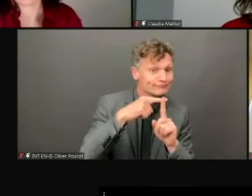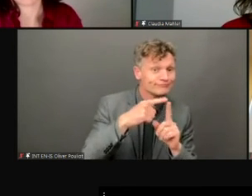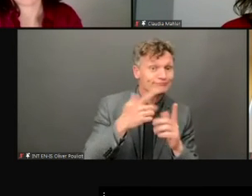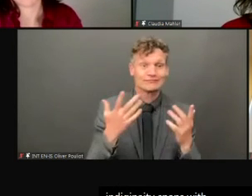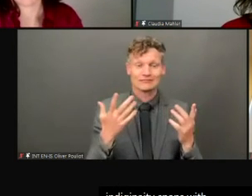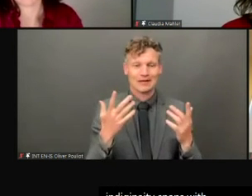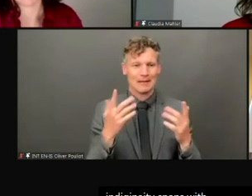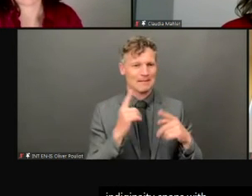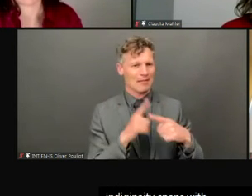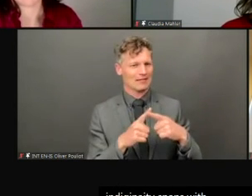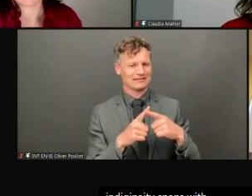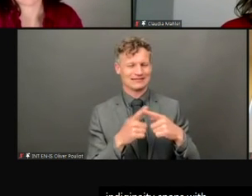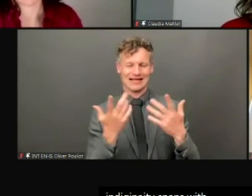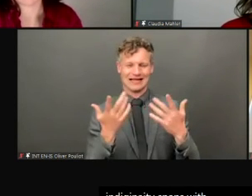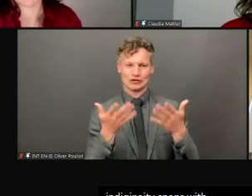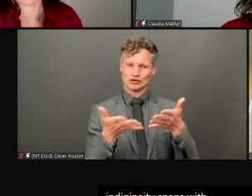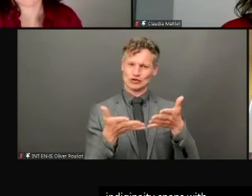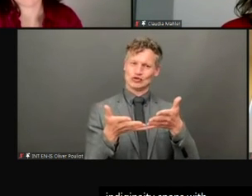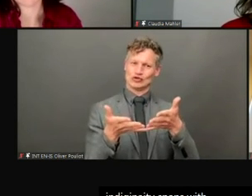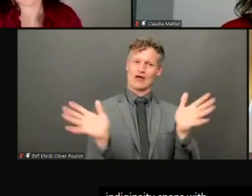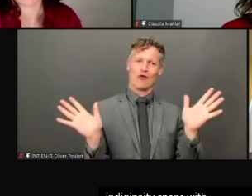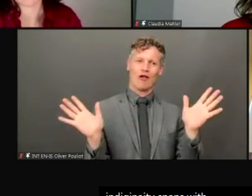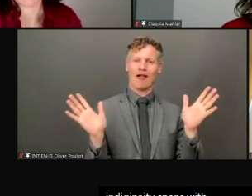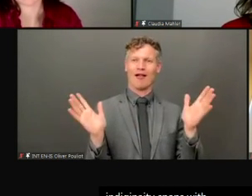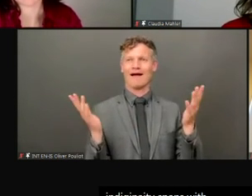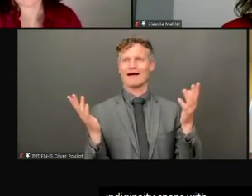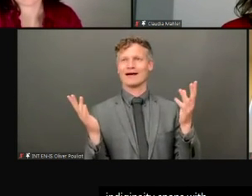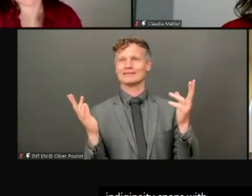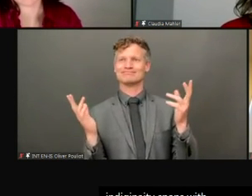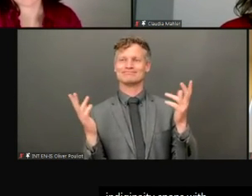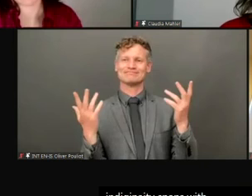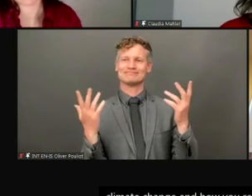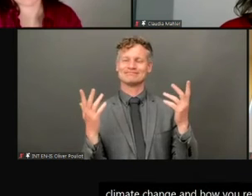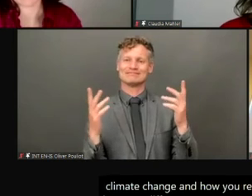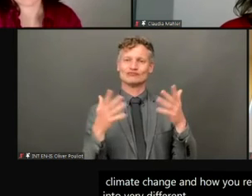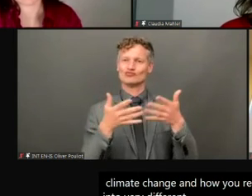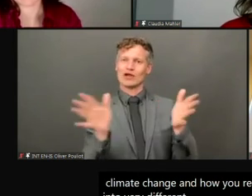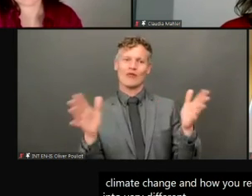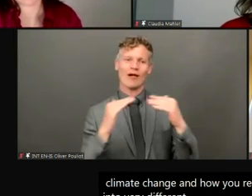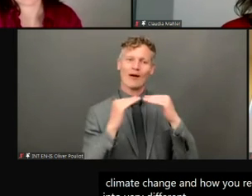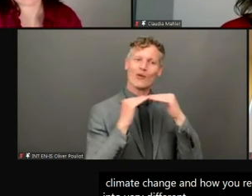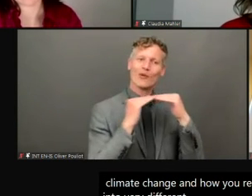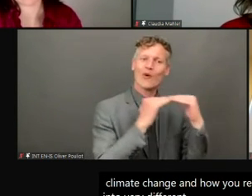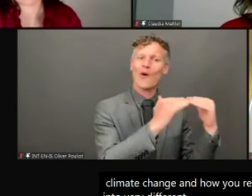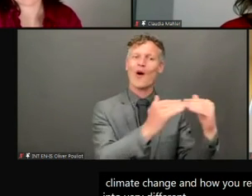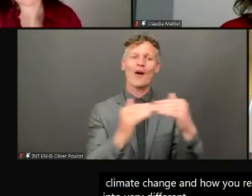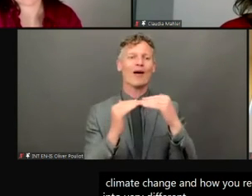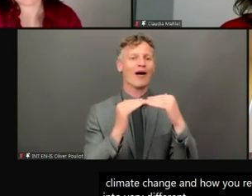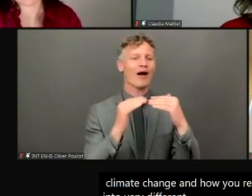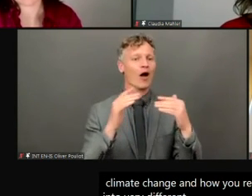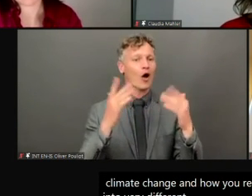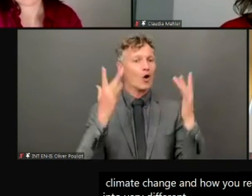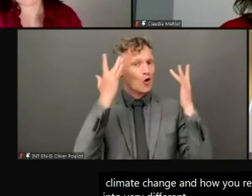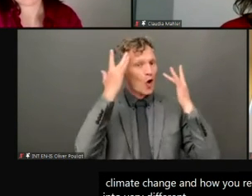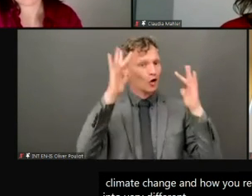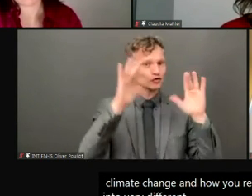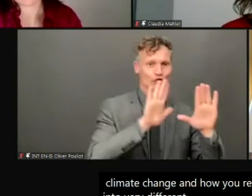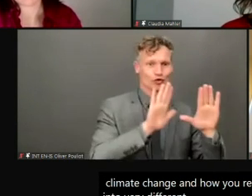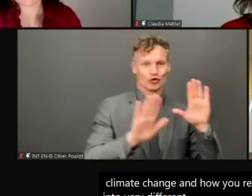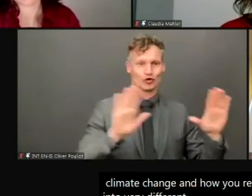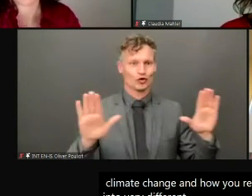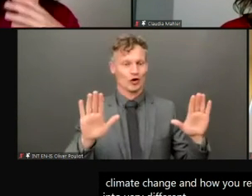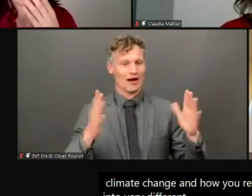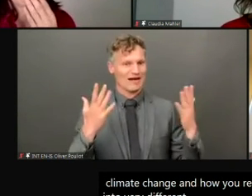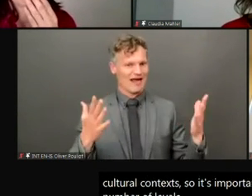norms into very different cultural contexts. So it's important and fascinating at a number of levels. Thank